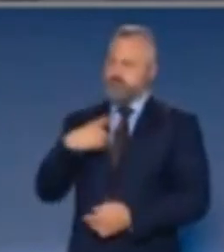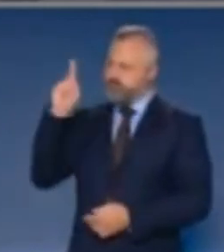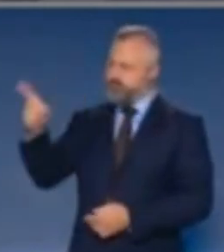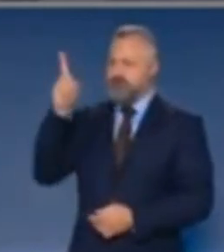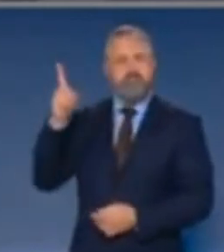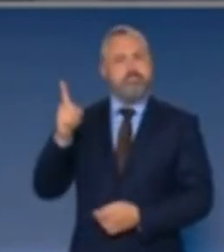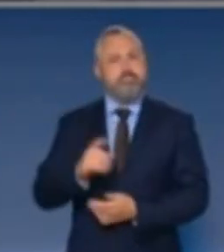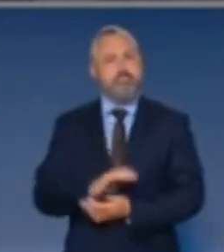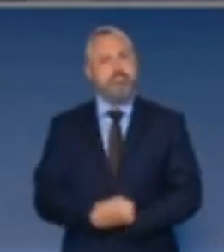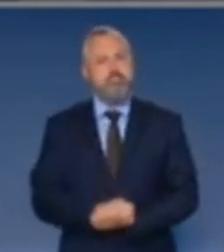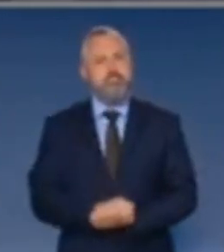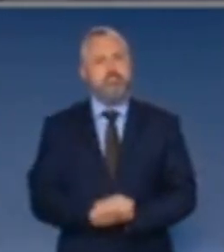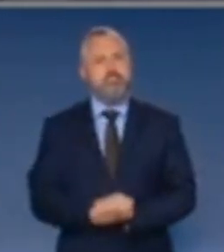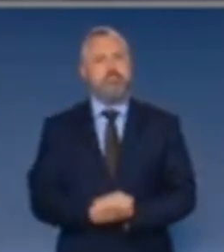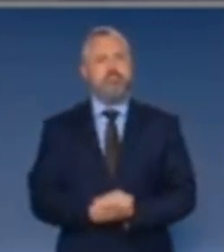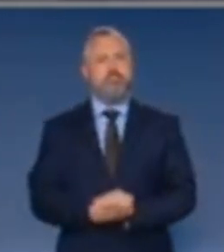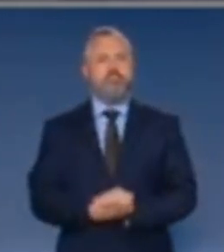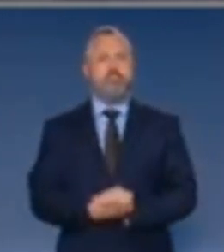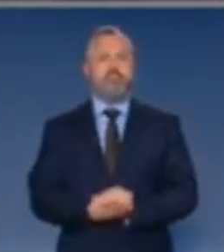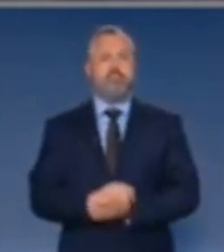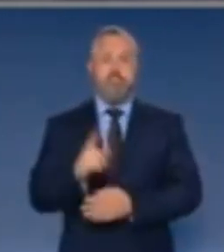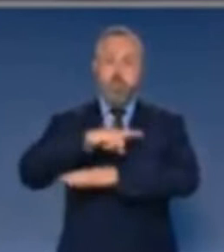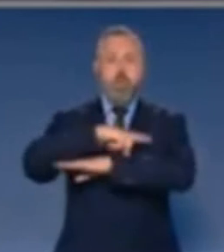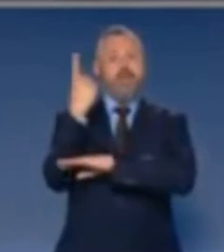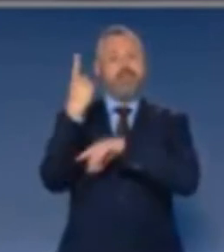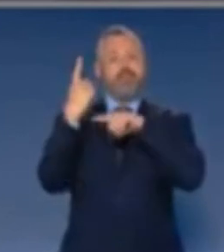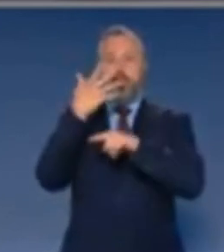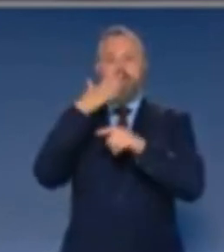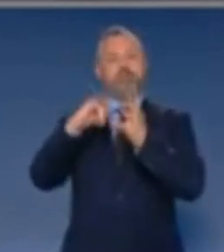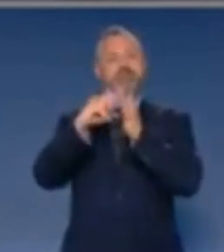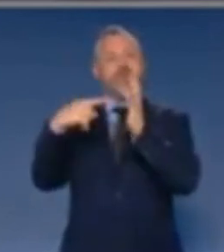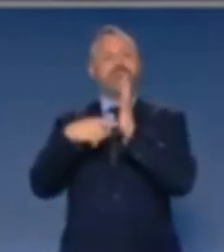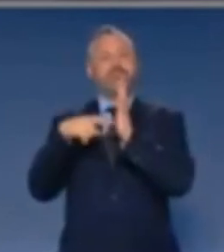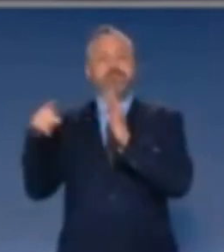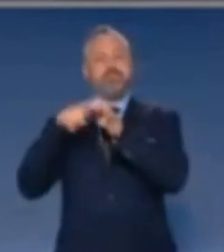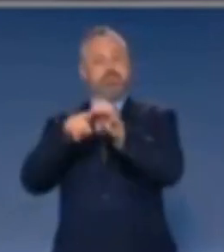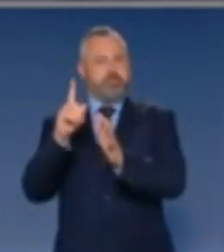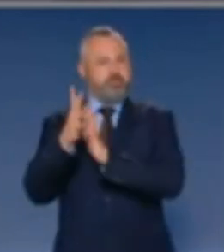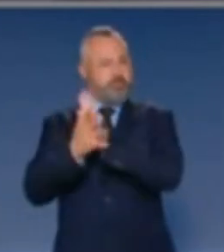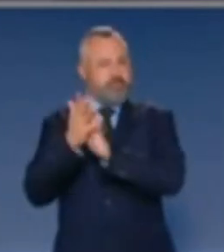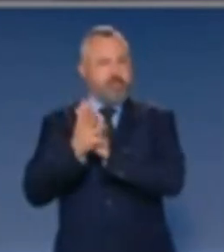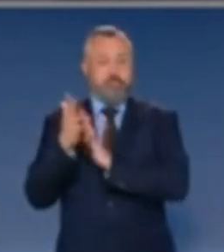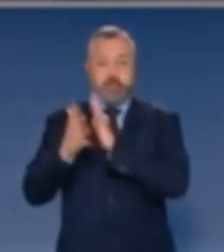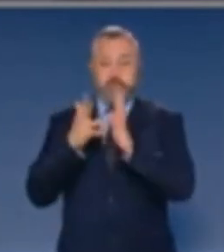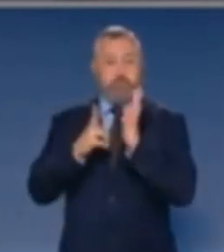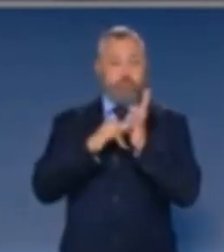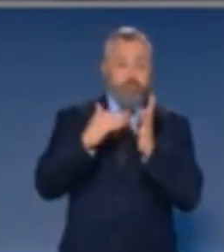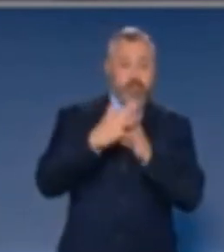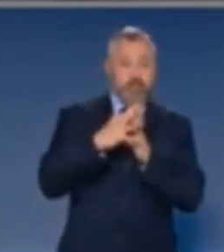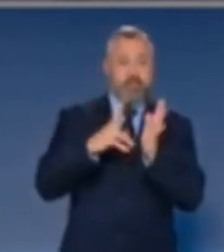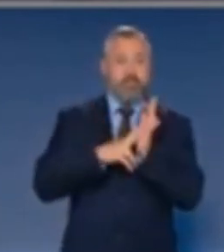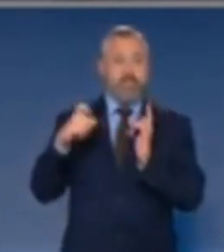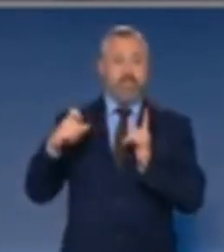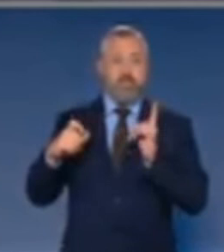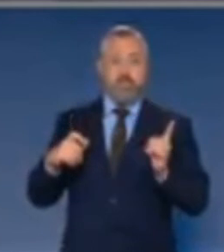on the Auckland hotspot, can you clarify exactly what that means? I know New South Wales and Victoria sort of went ahead yesterday with that. So are we